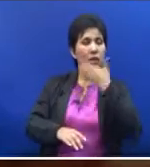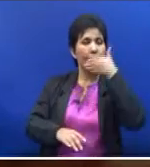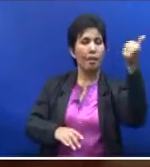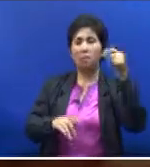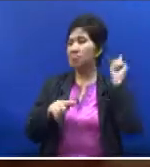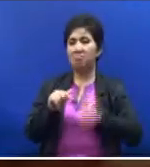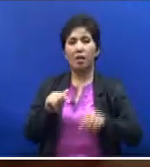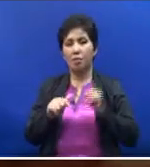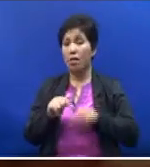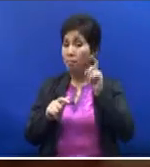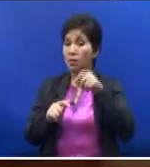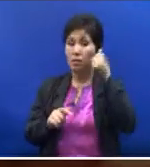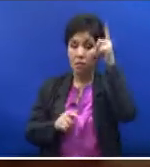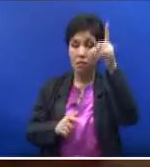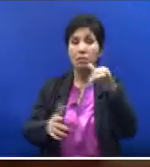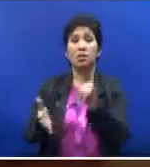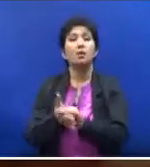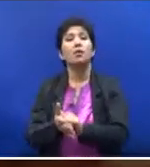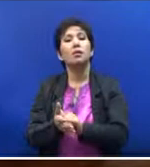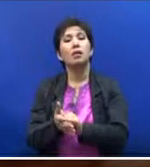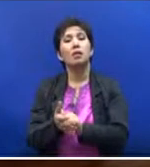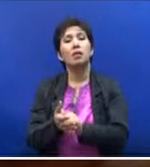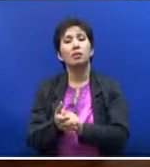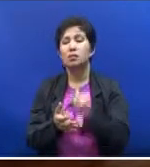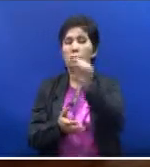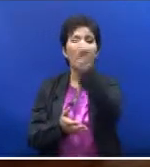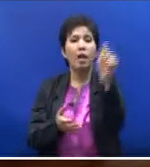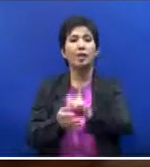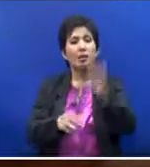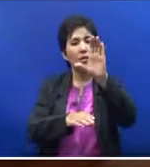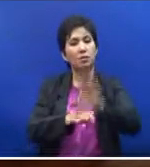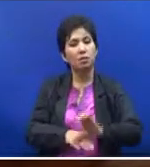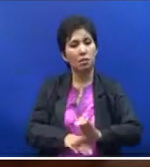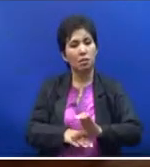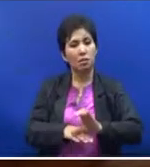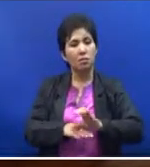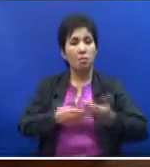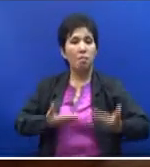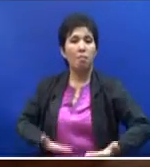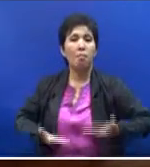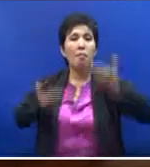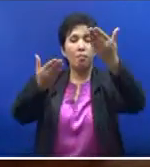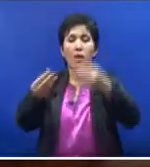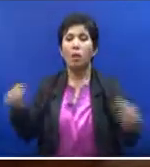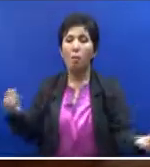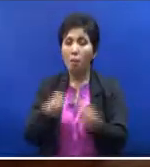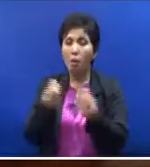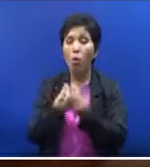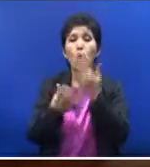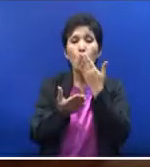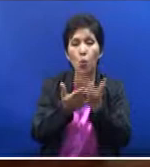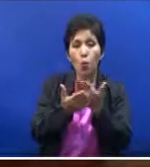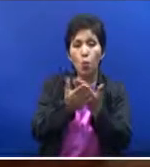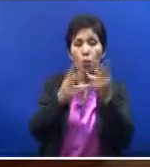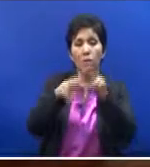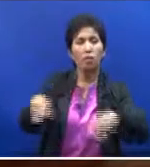okay, because you have to understand that, okay, in any cultures, they promote more on the good